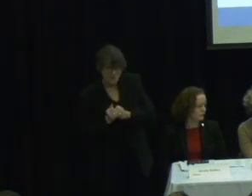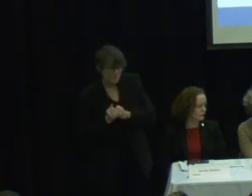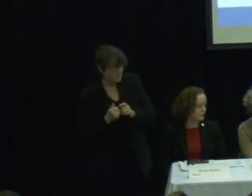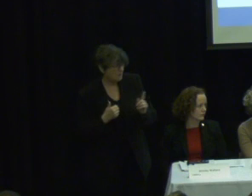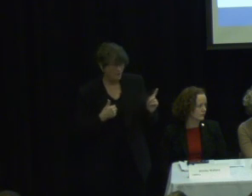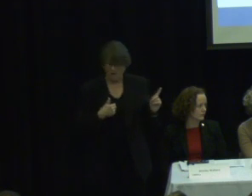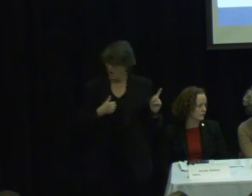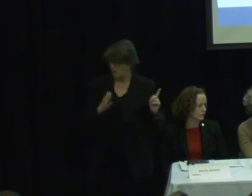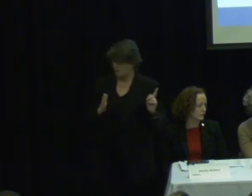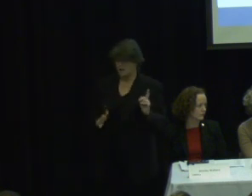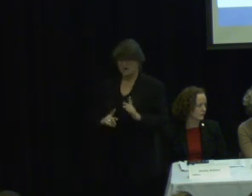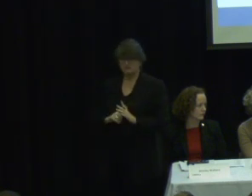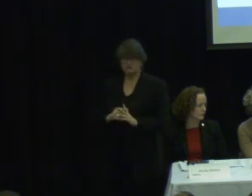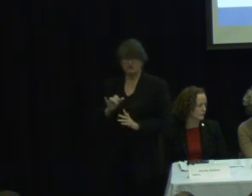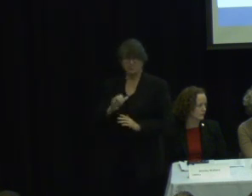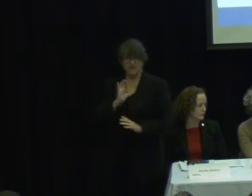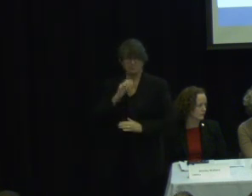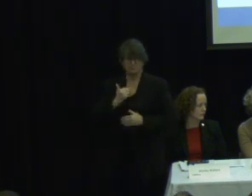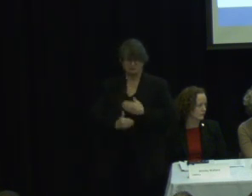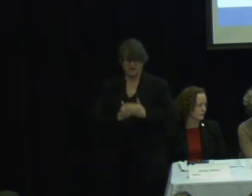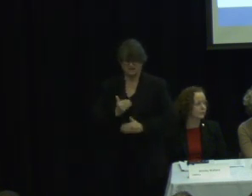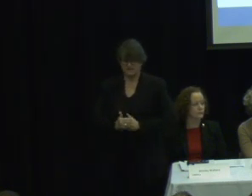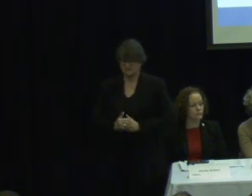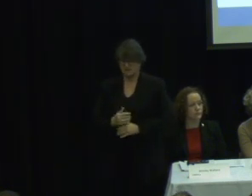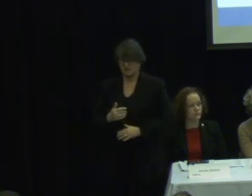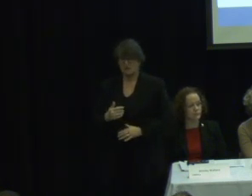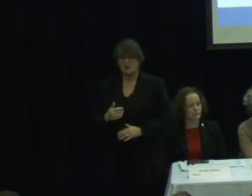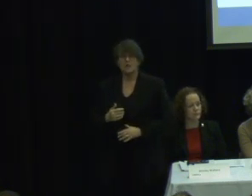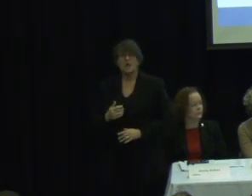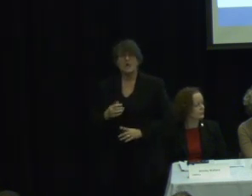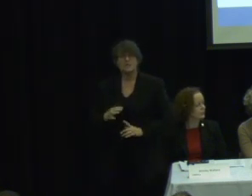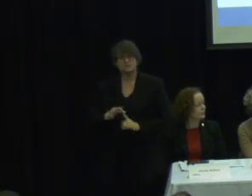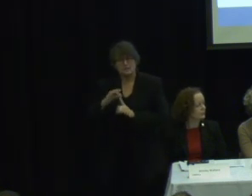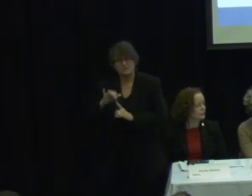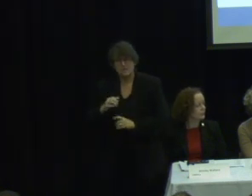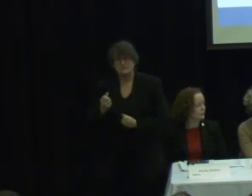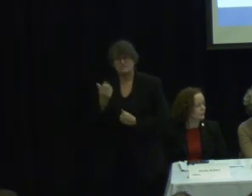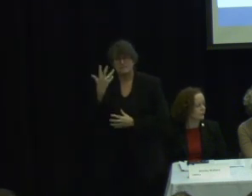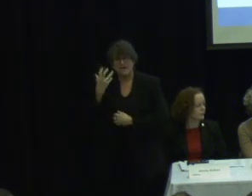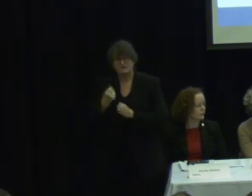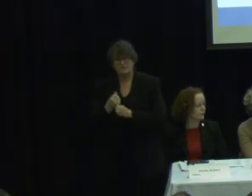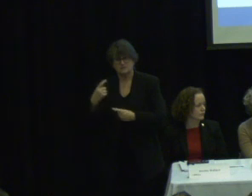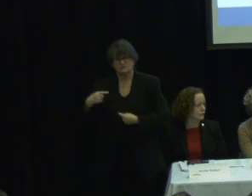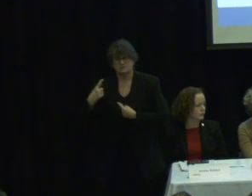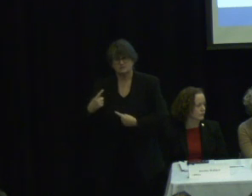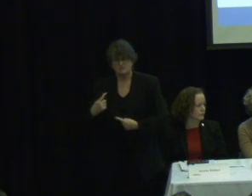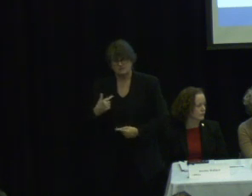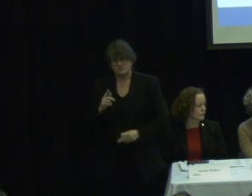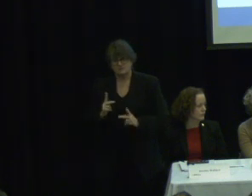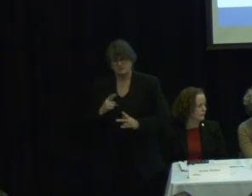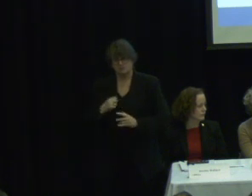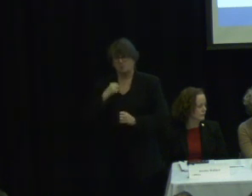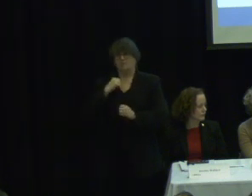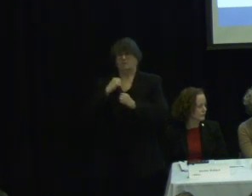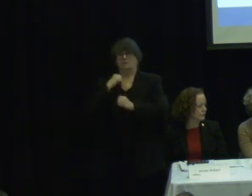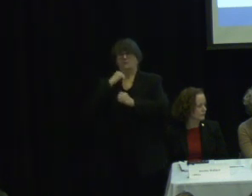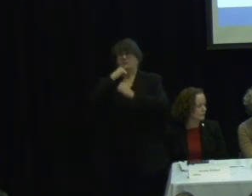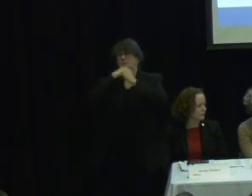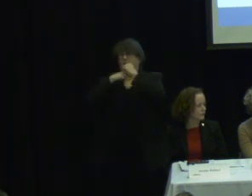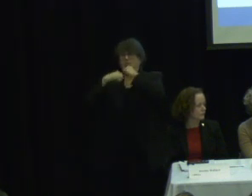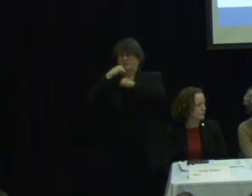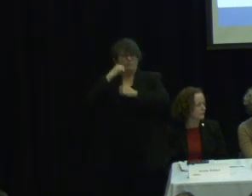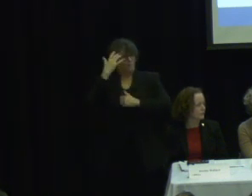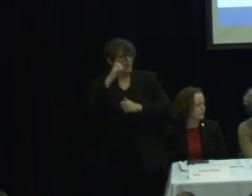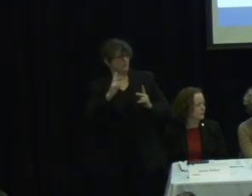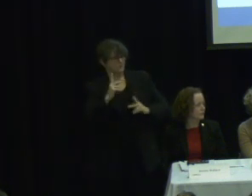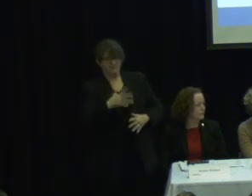on it without taking as many punches as I've taken in the last 5 years. And that's sometimes what you have to do. You have to go like, why are these people